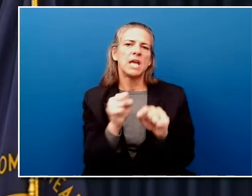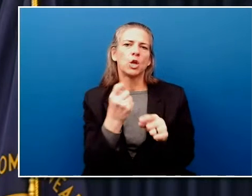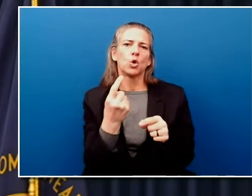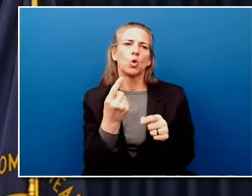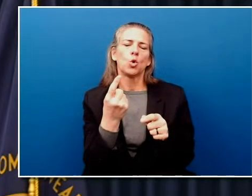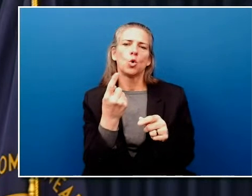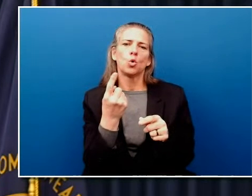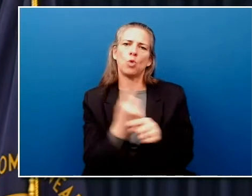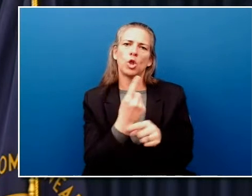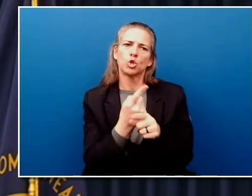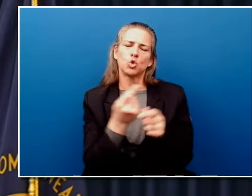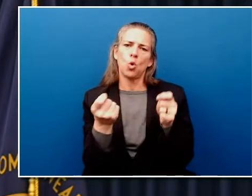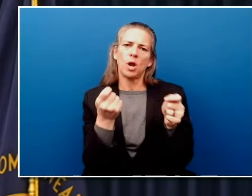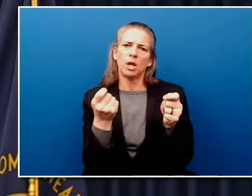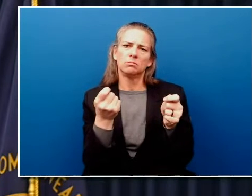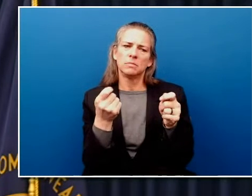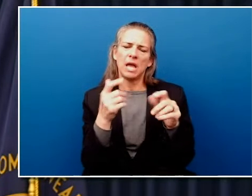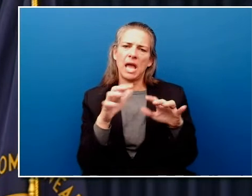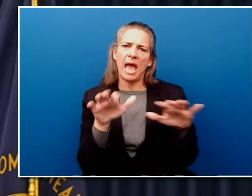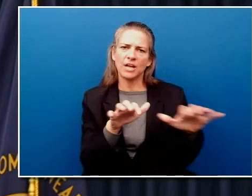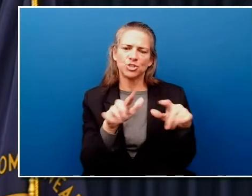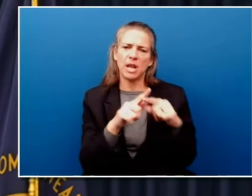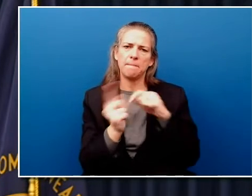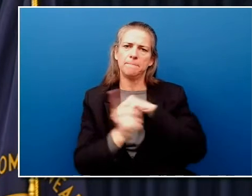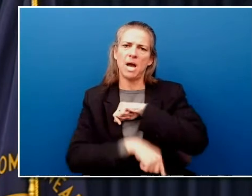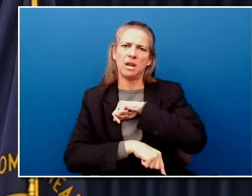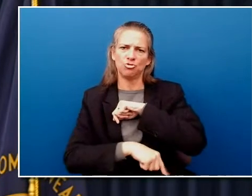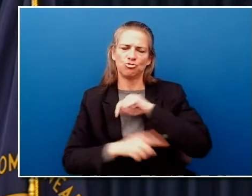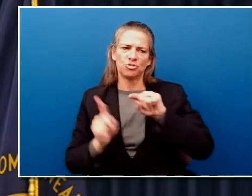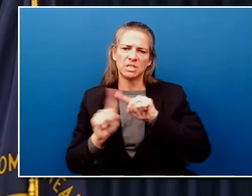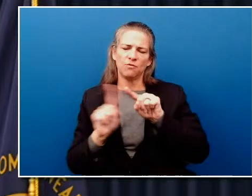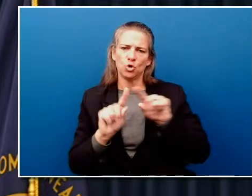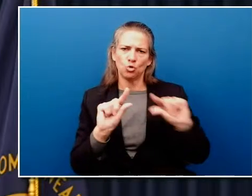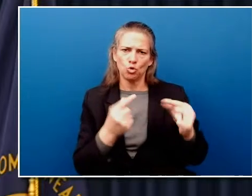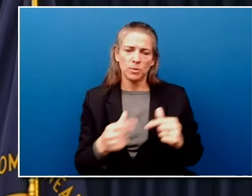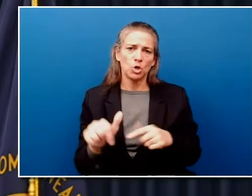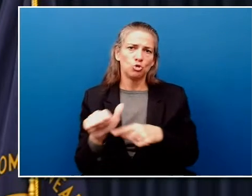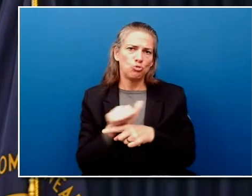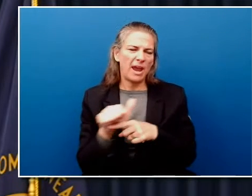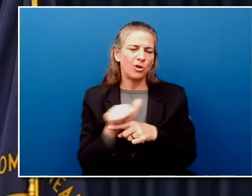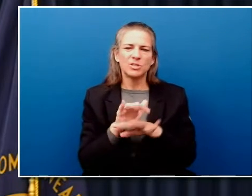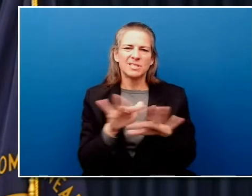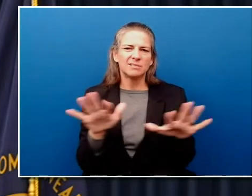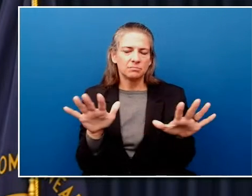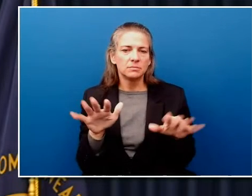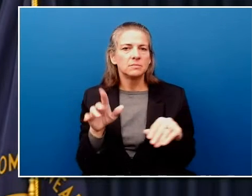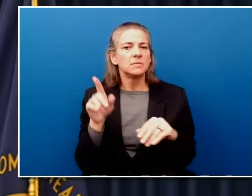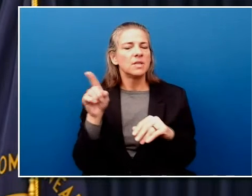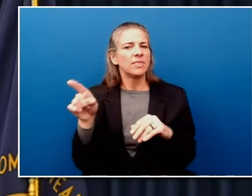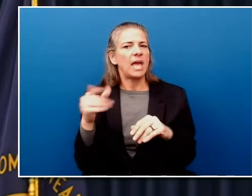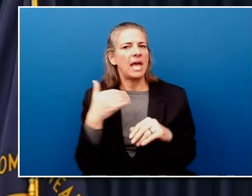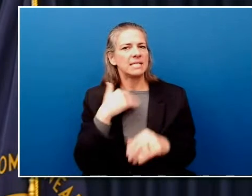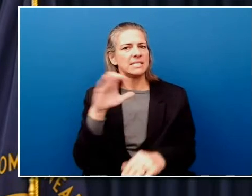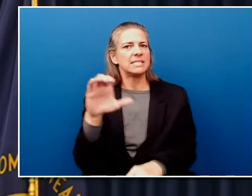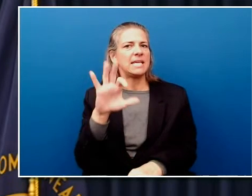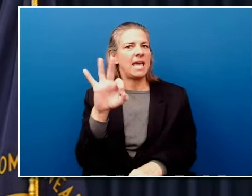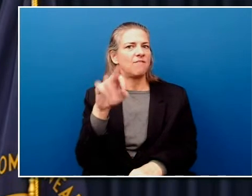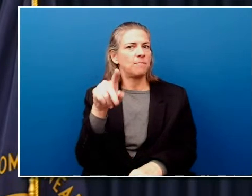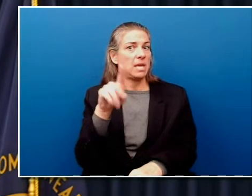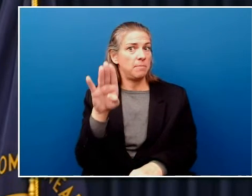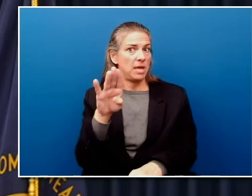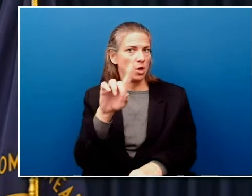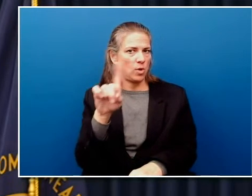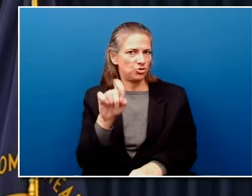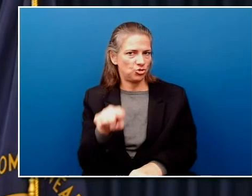action and punish different groups, trainers, et cetera, raises the CFPB question that I